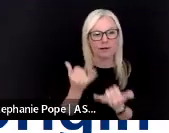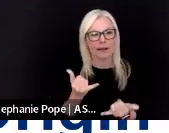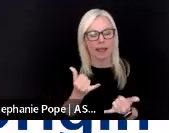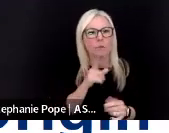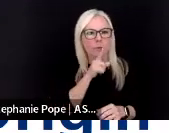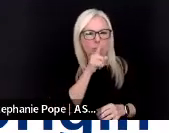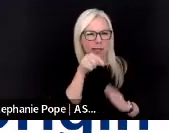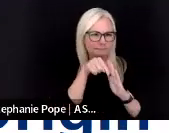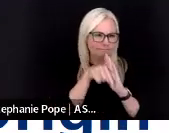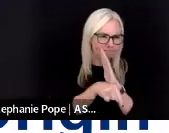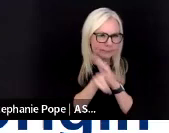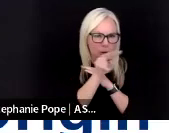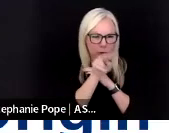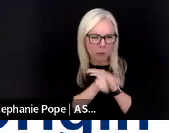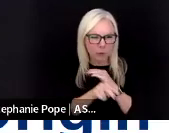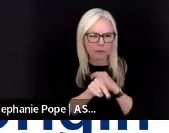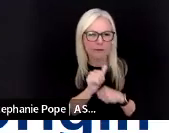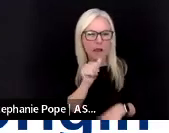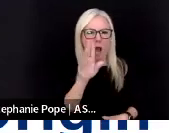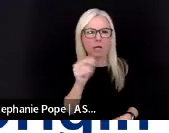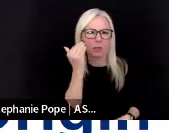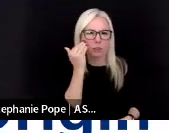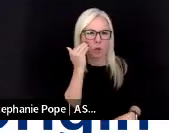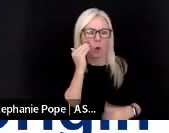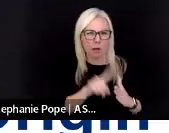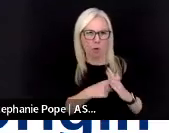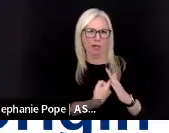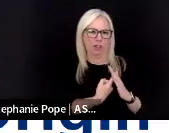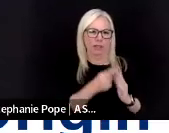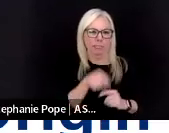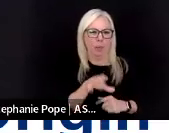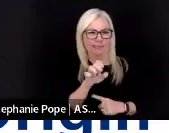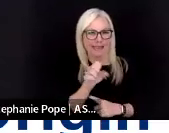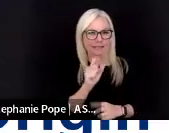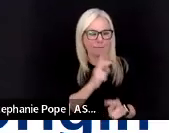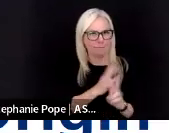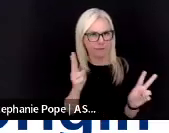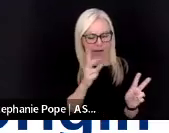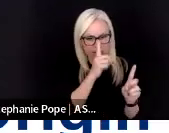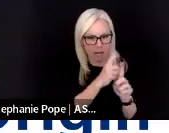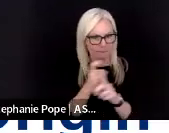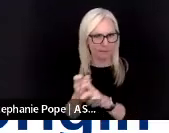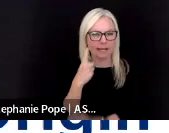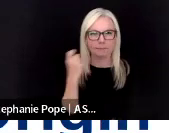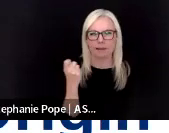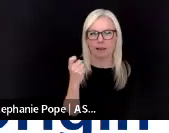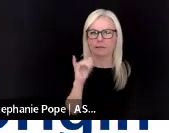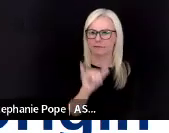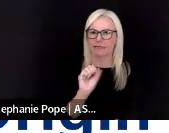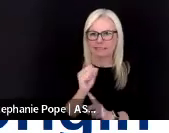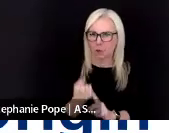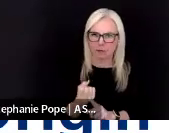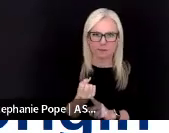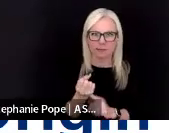at injuries of unknown origin. And these cases, too, are very, very complicated because of the circumstances regarding